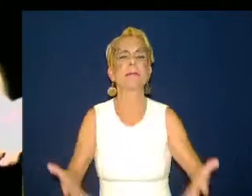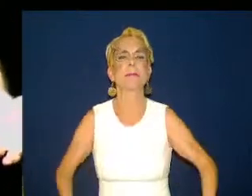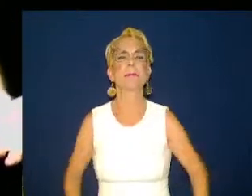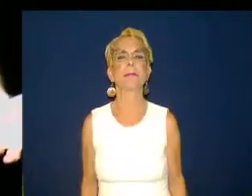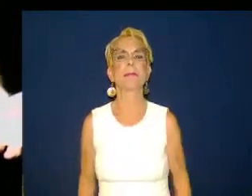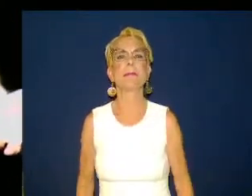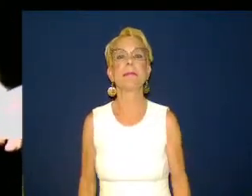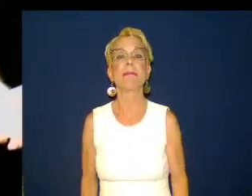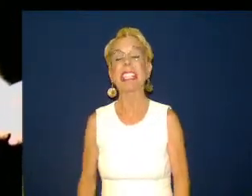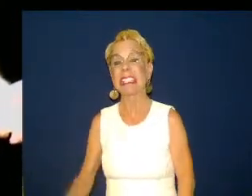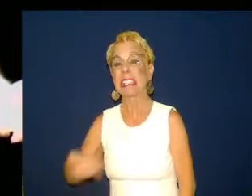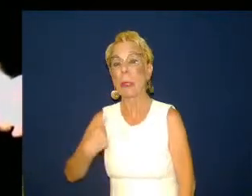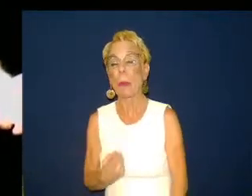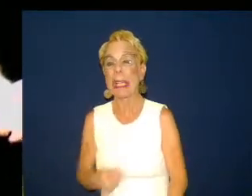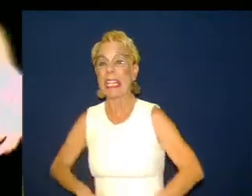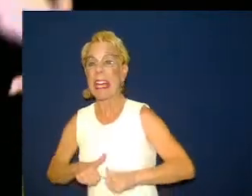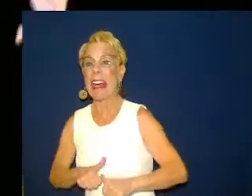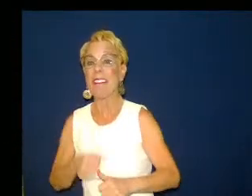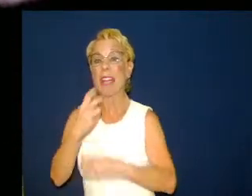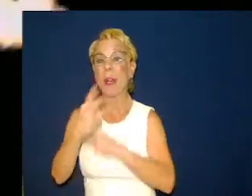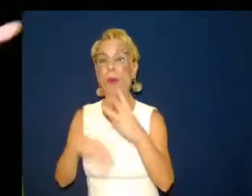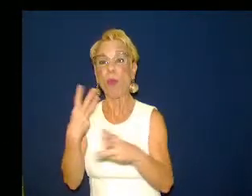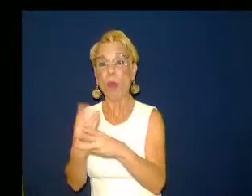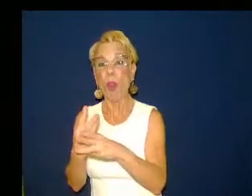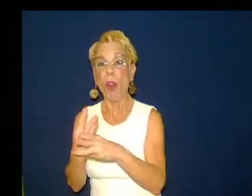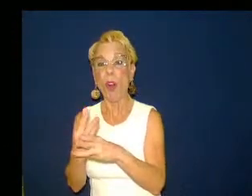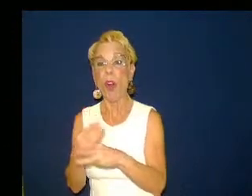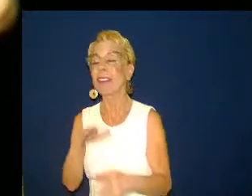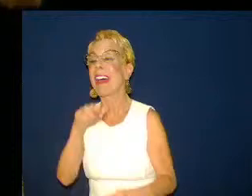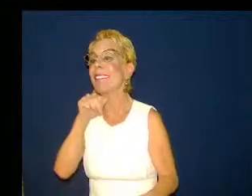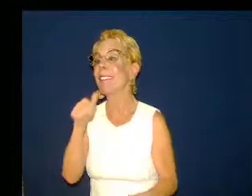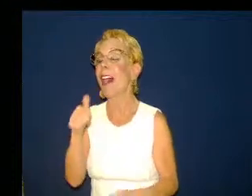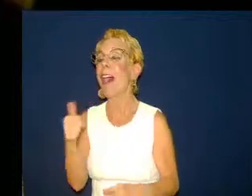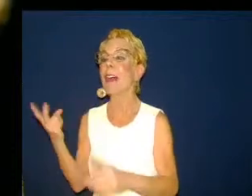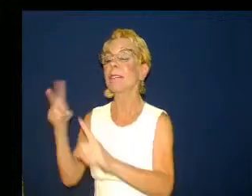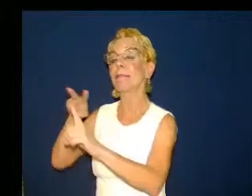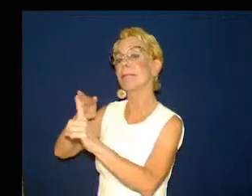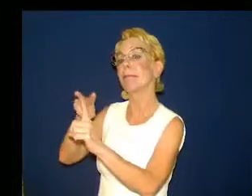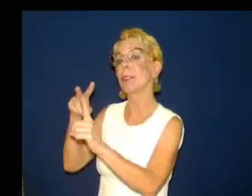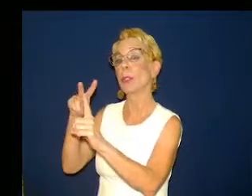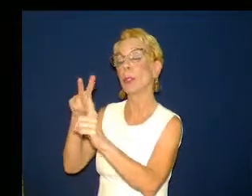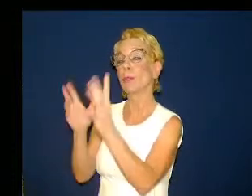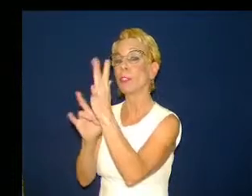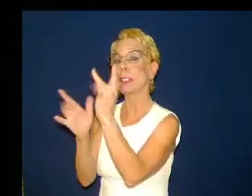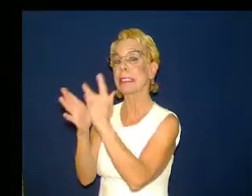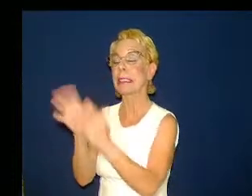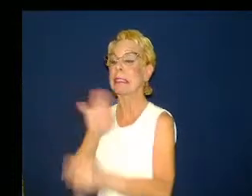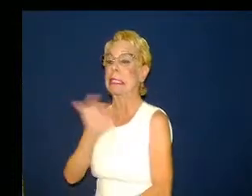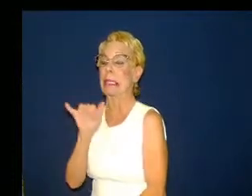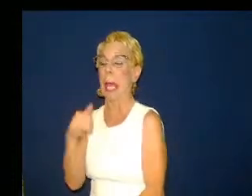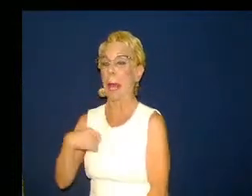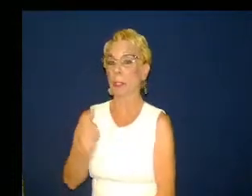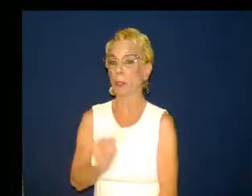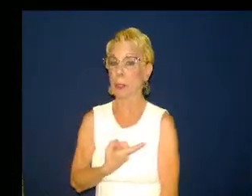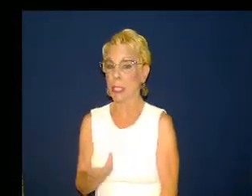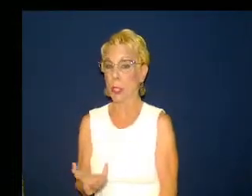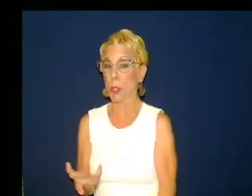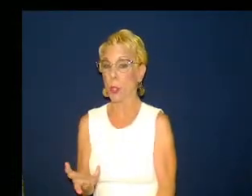that. Because Satan is the prince and power of the air. Now what happens? It seems like we're getting